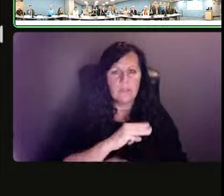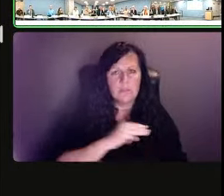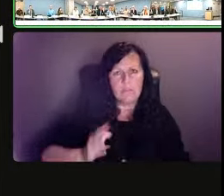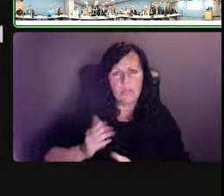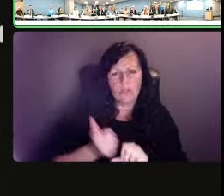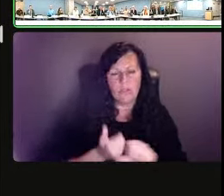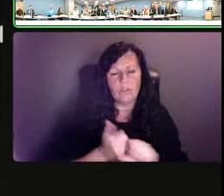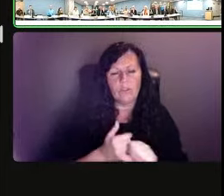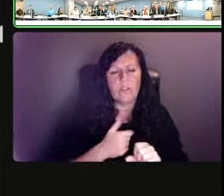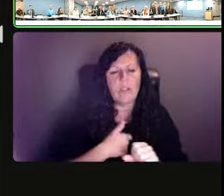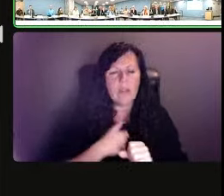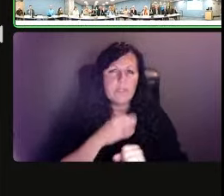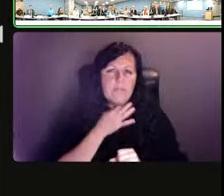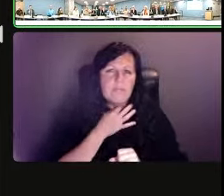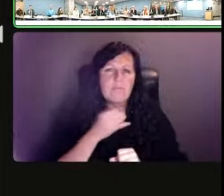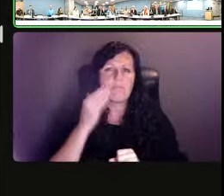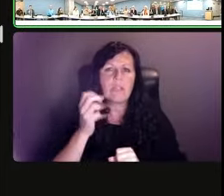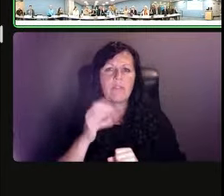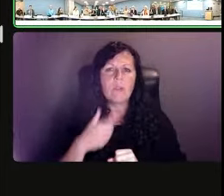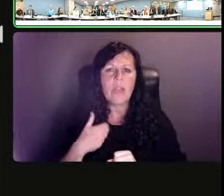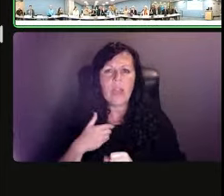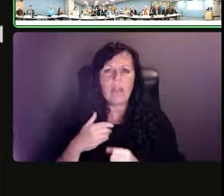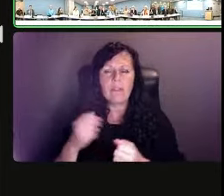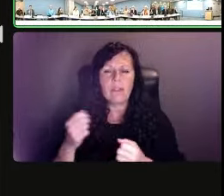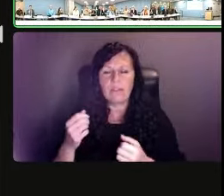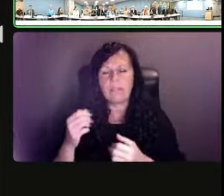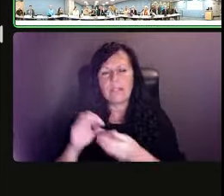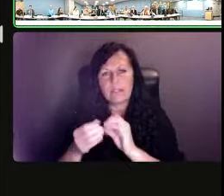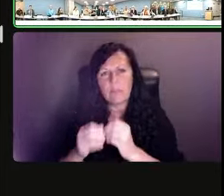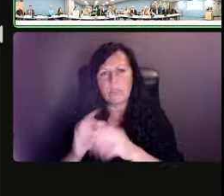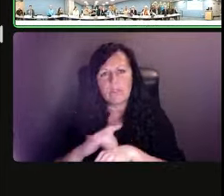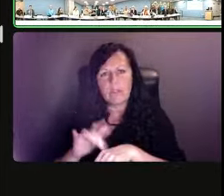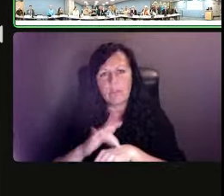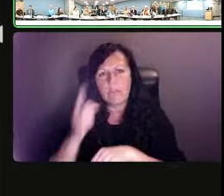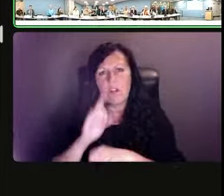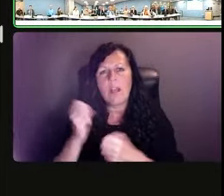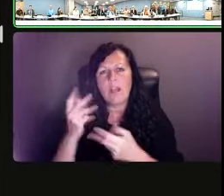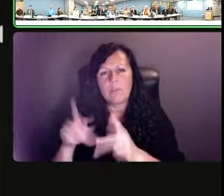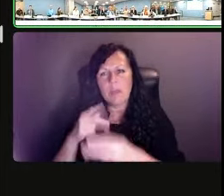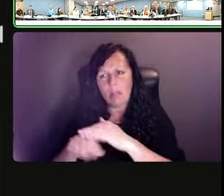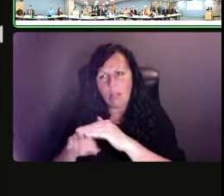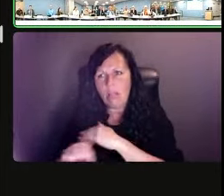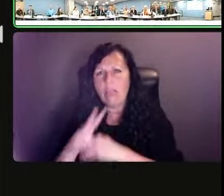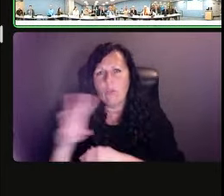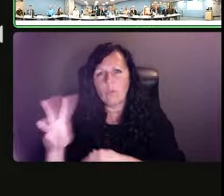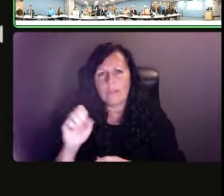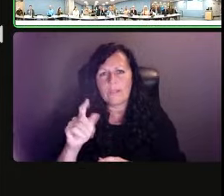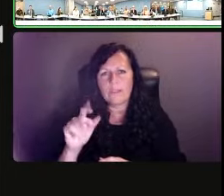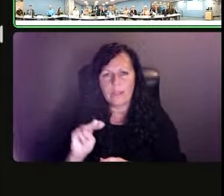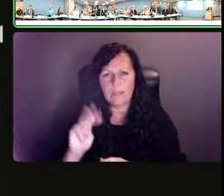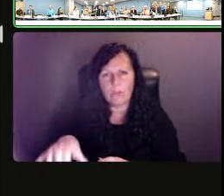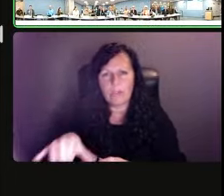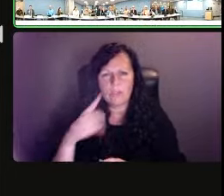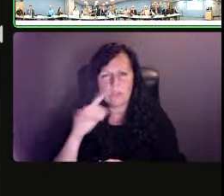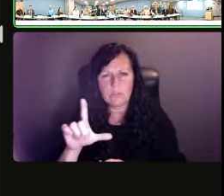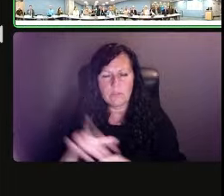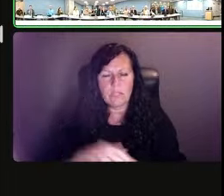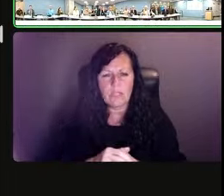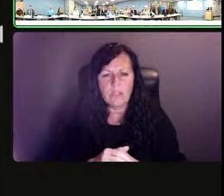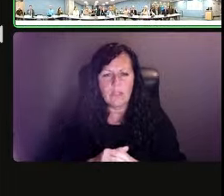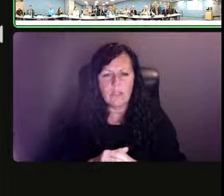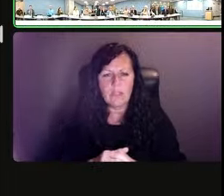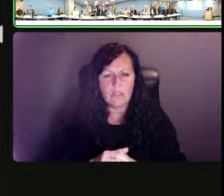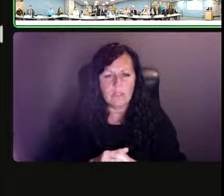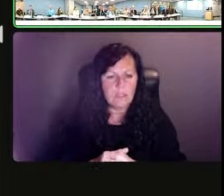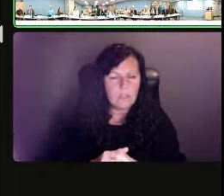have visitor numbers at the West Salem branch on a particular day. I don't remember if that is that included.